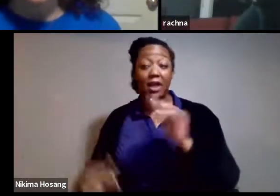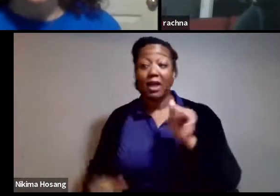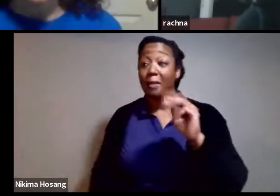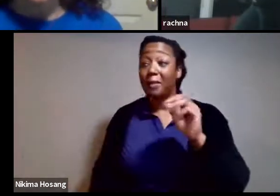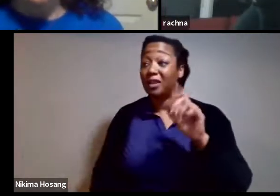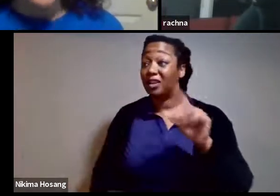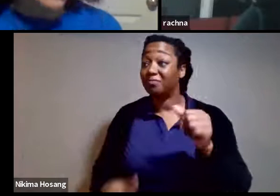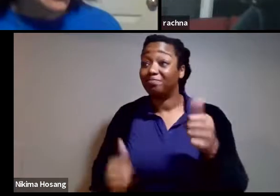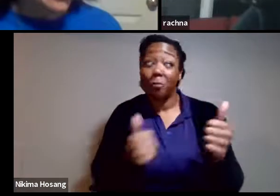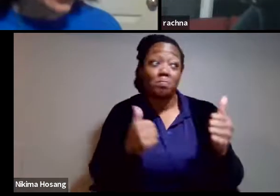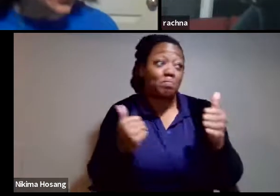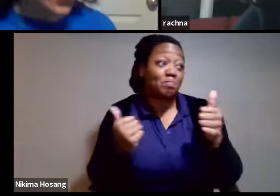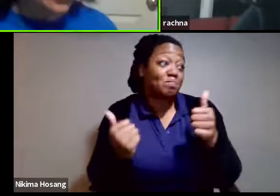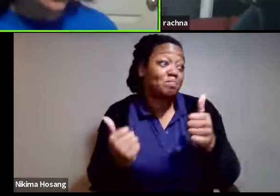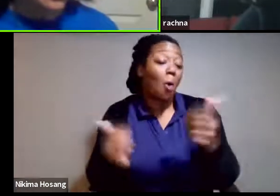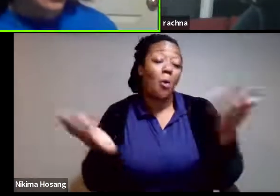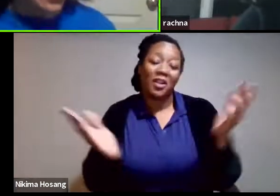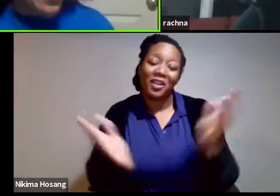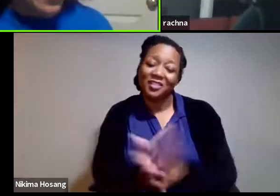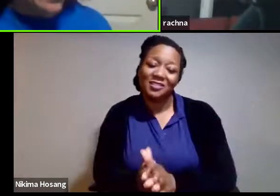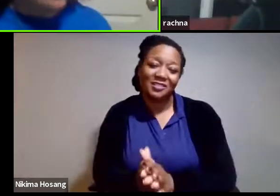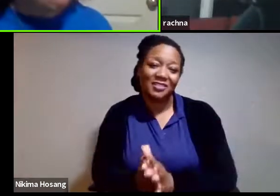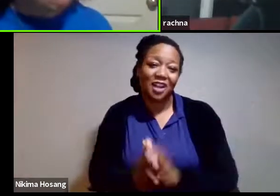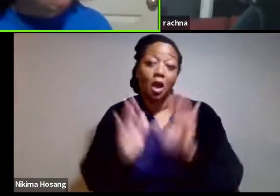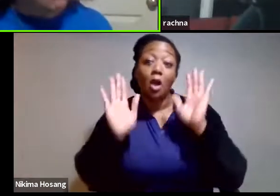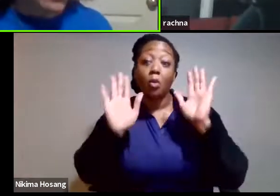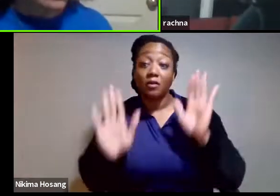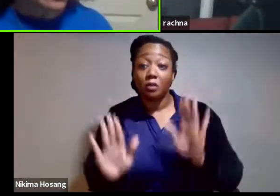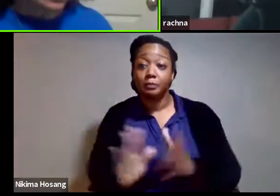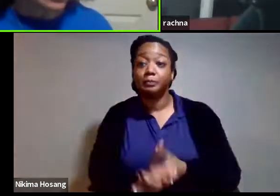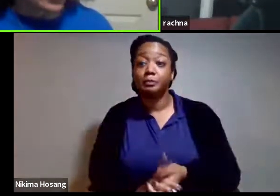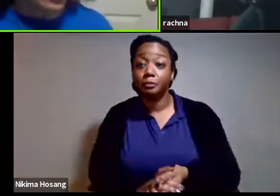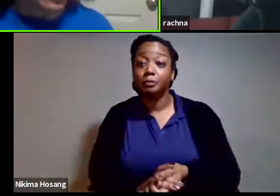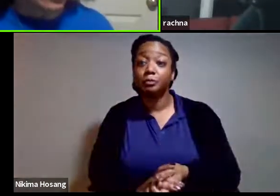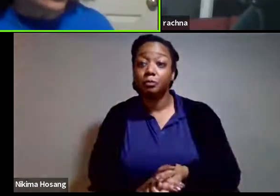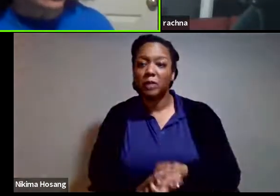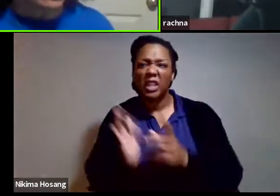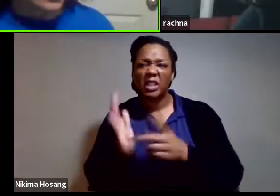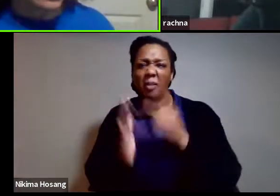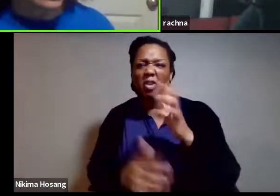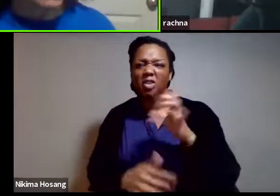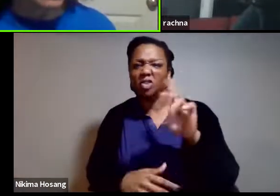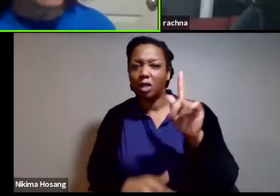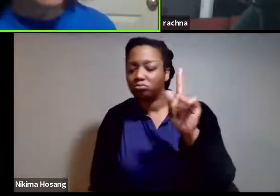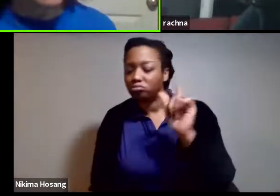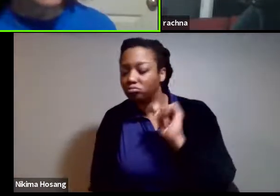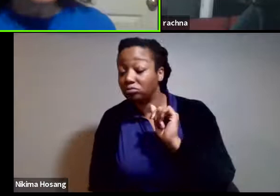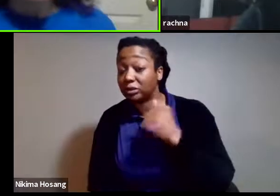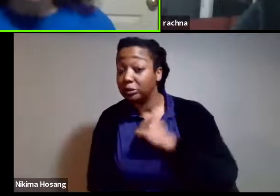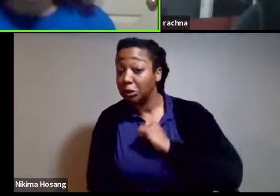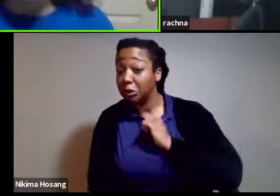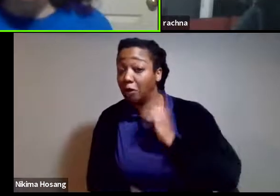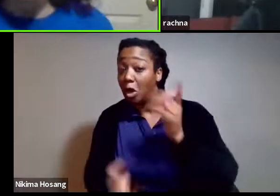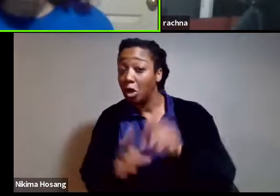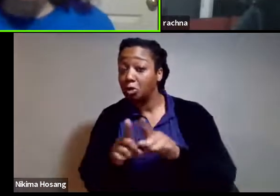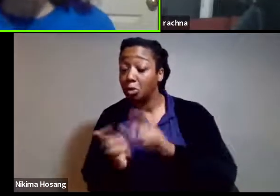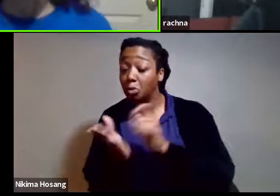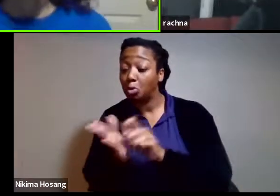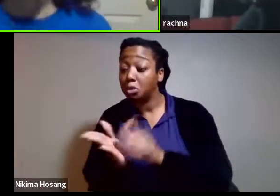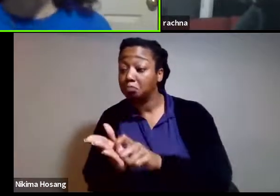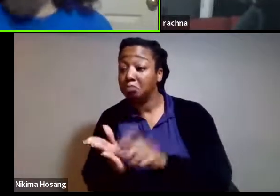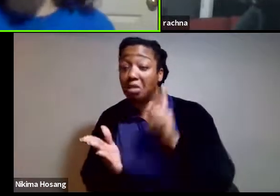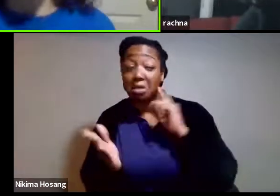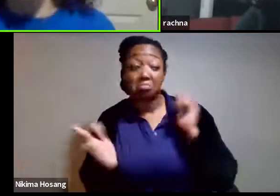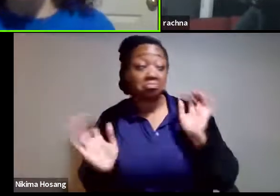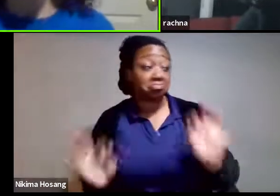we're good. Excellent. Wonderful. Just double checking where I was also taking some notes. No, I think we got them